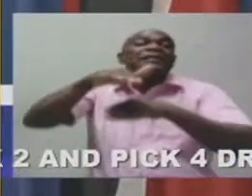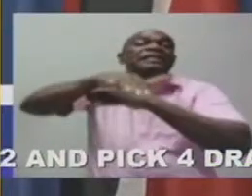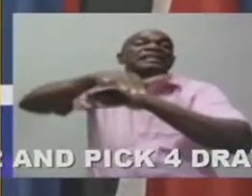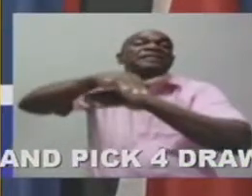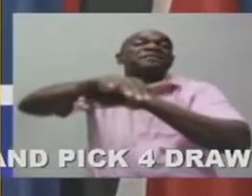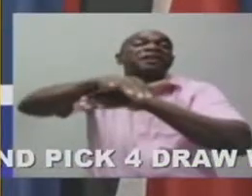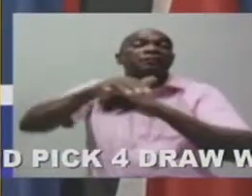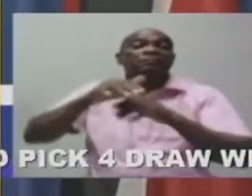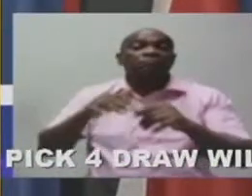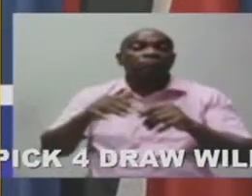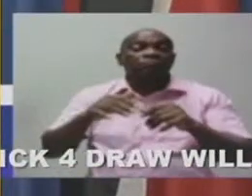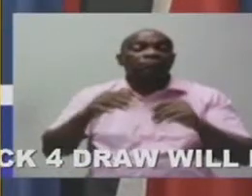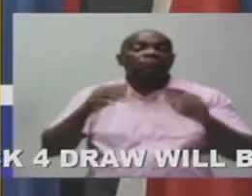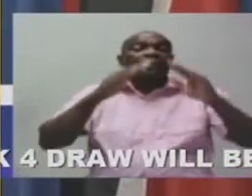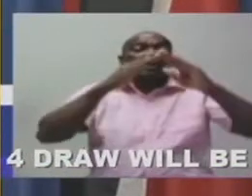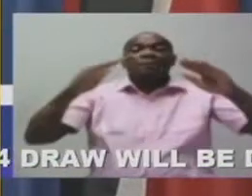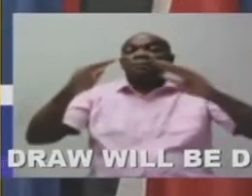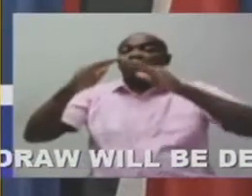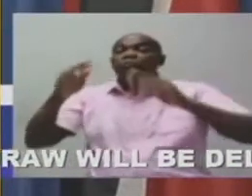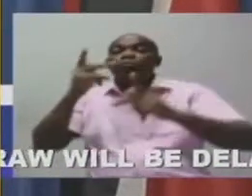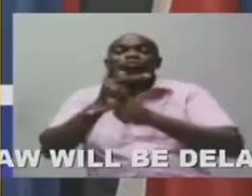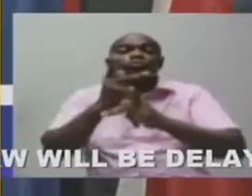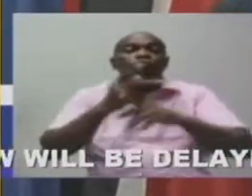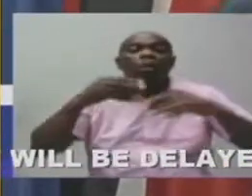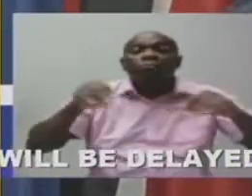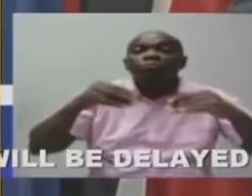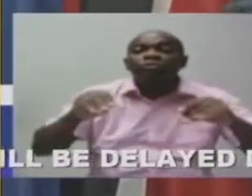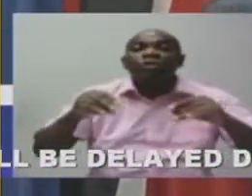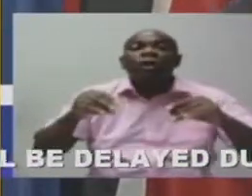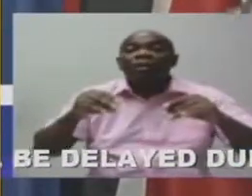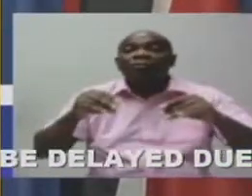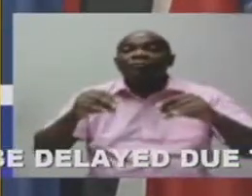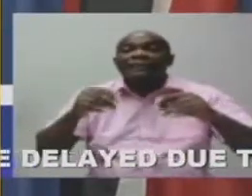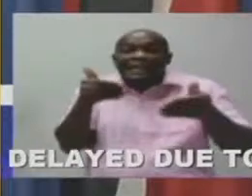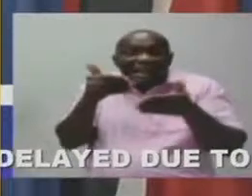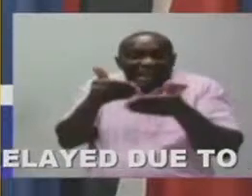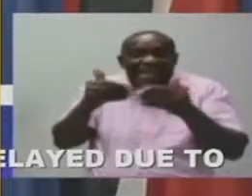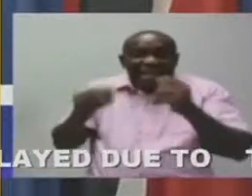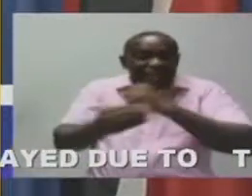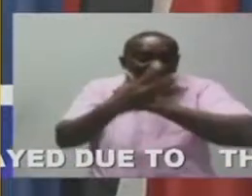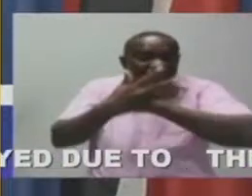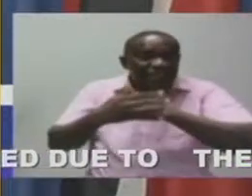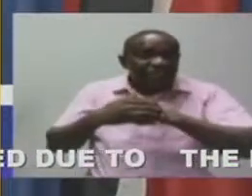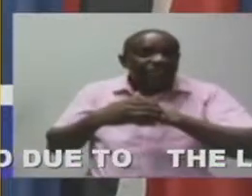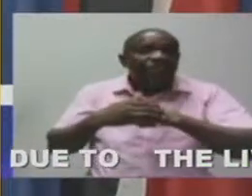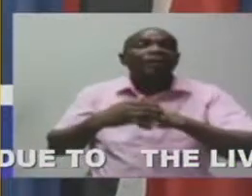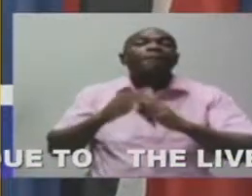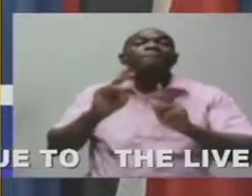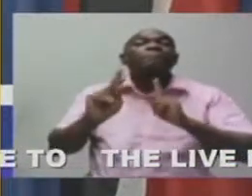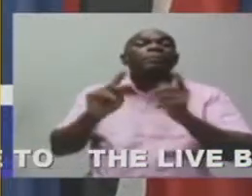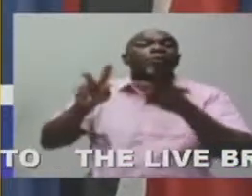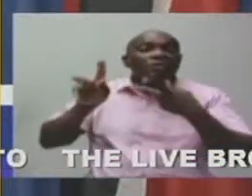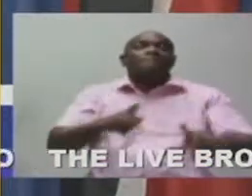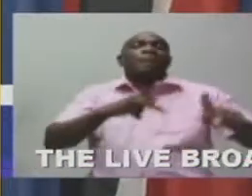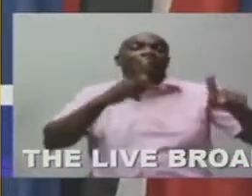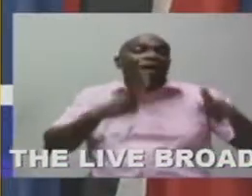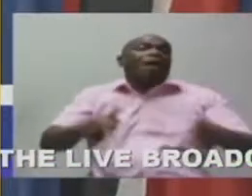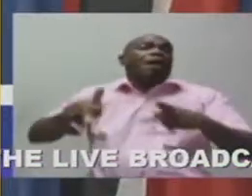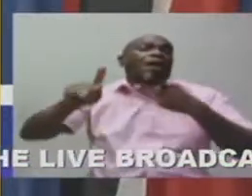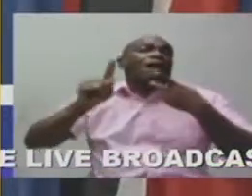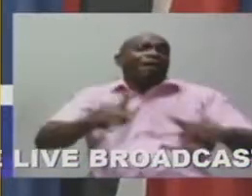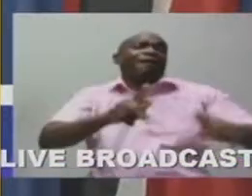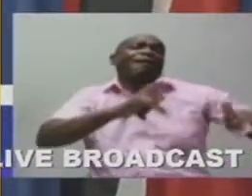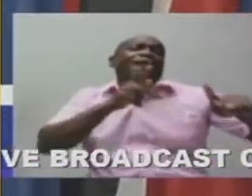beaches. That's what we're afraid of. Not the beach itself, not being in the water or being on the beach. And we've